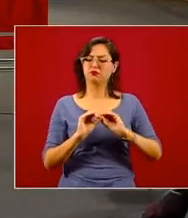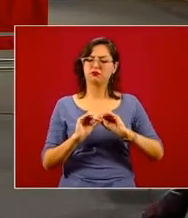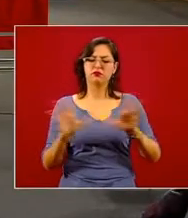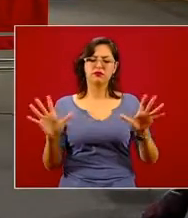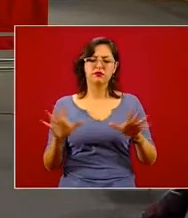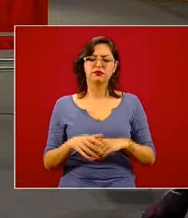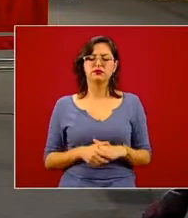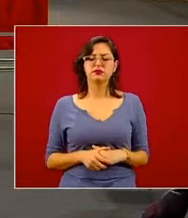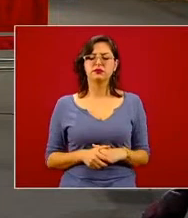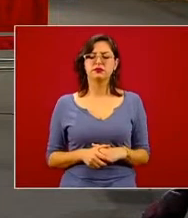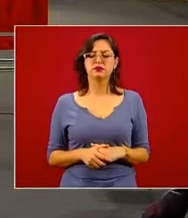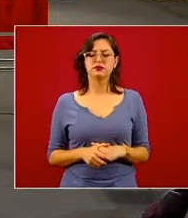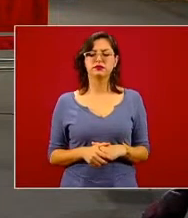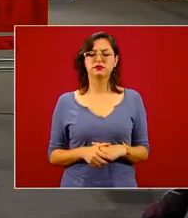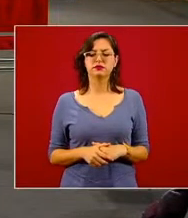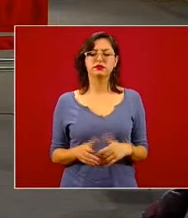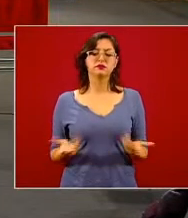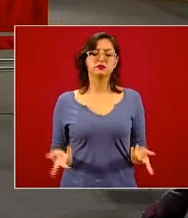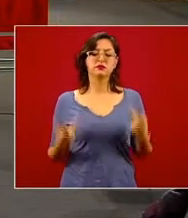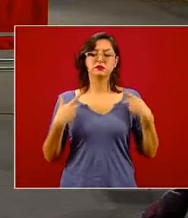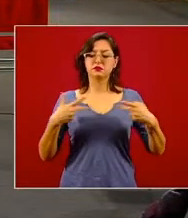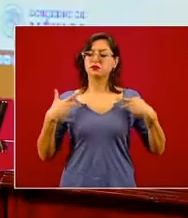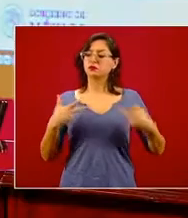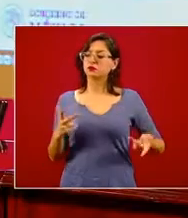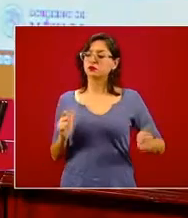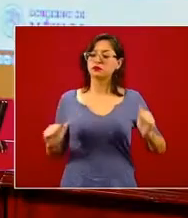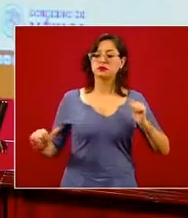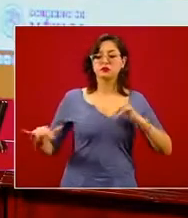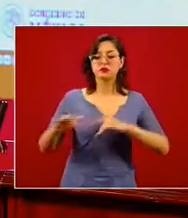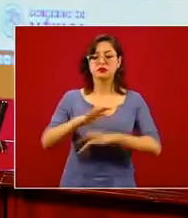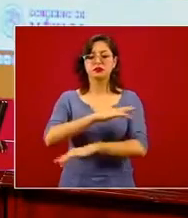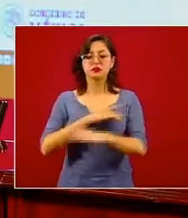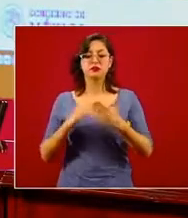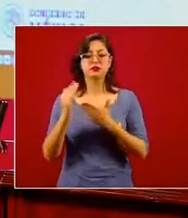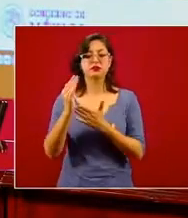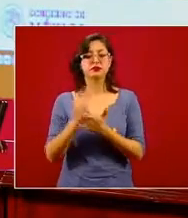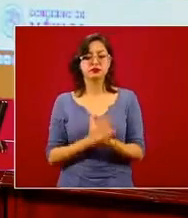follow up. But definitely there is a decrease in this.